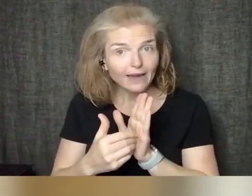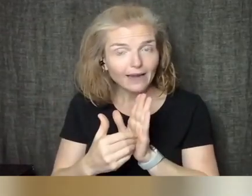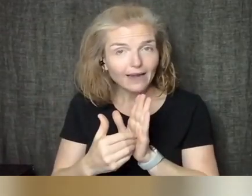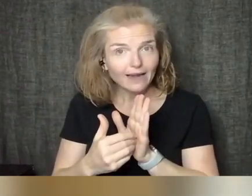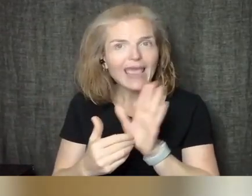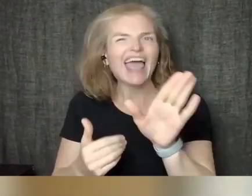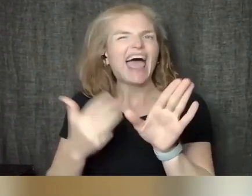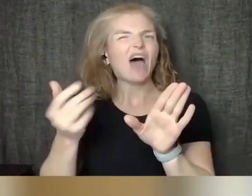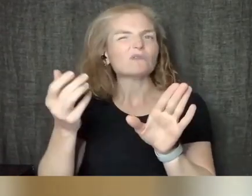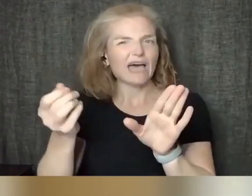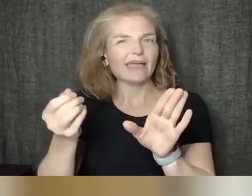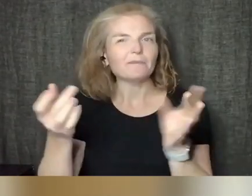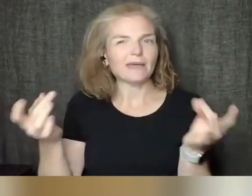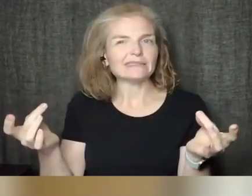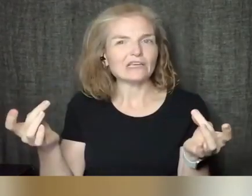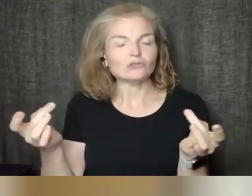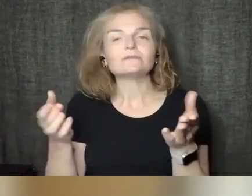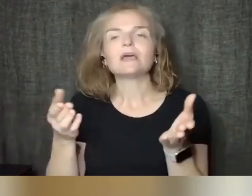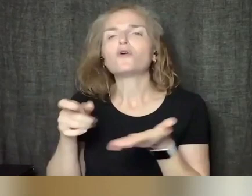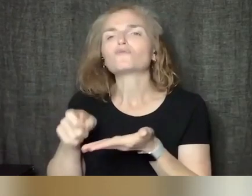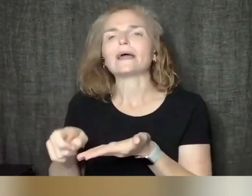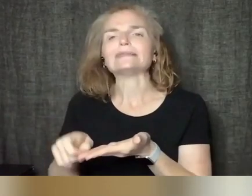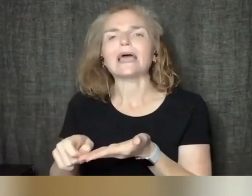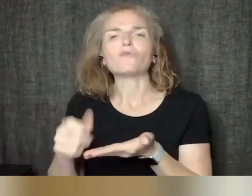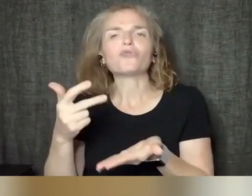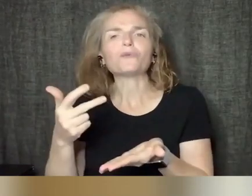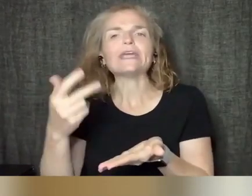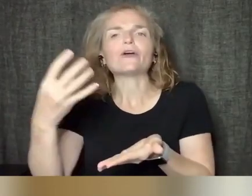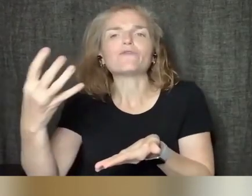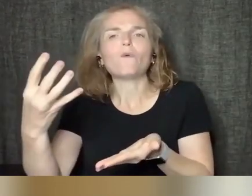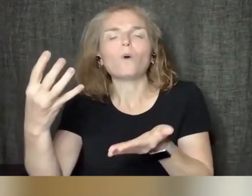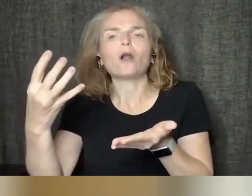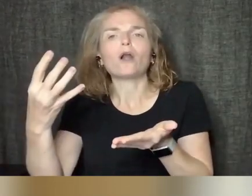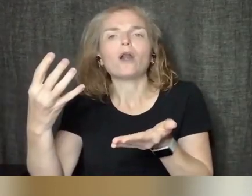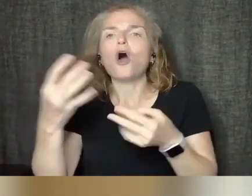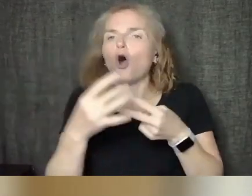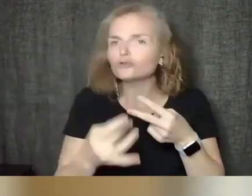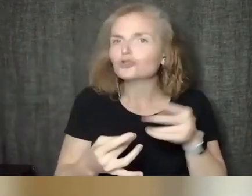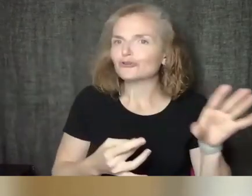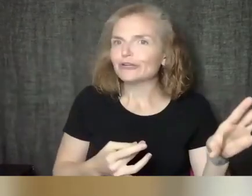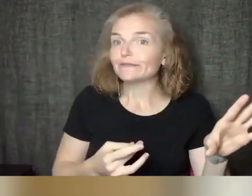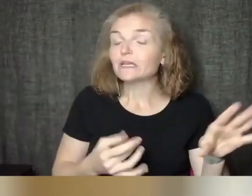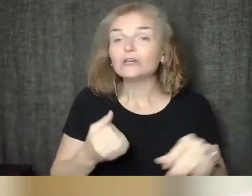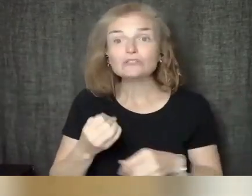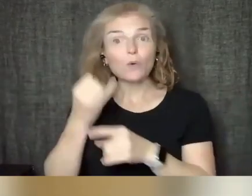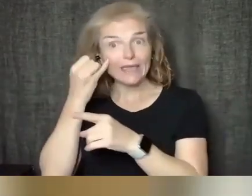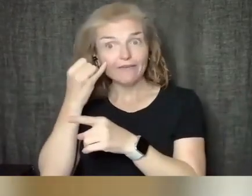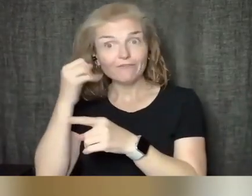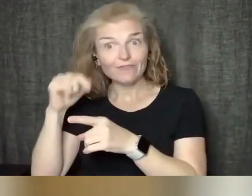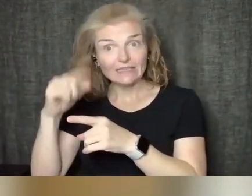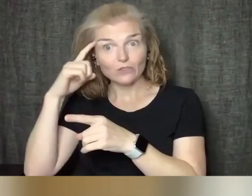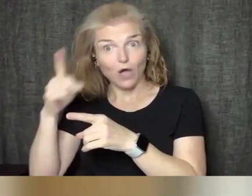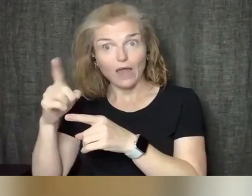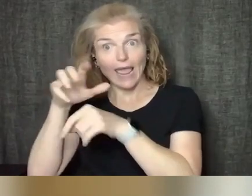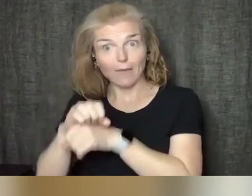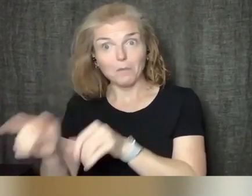the meditation, write down 3 or 4 alternatives so that you know when they arise, let me try this one. I'll replace my